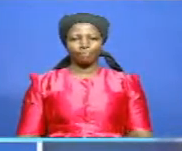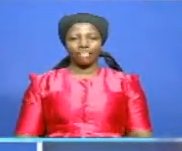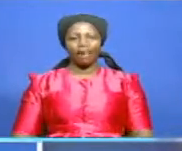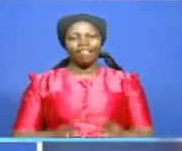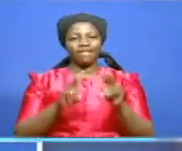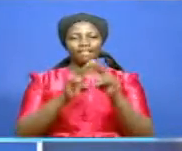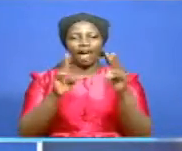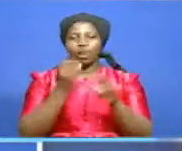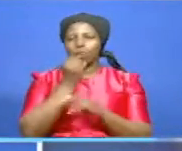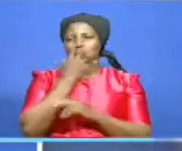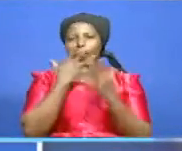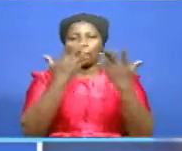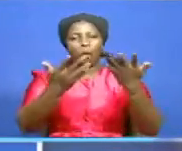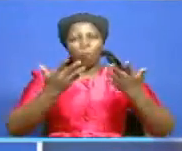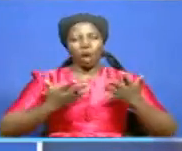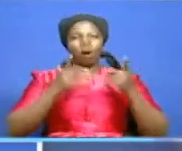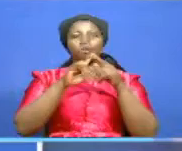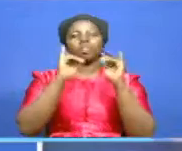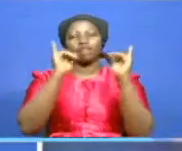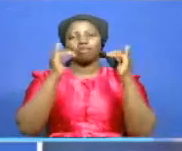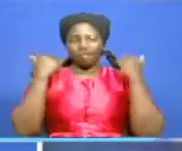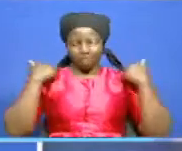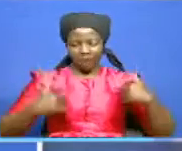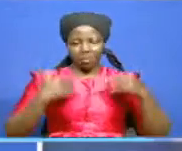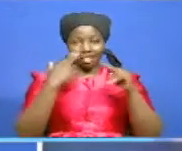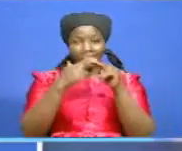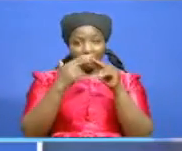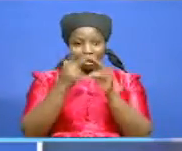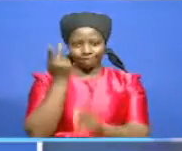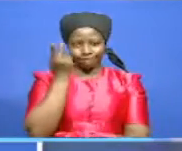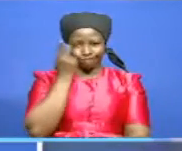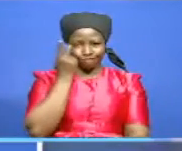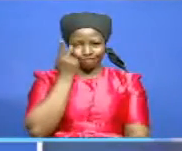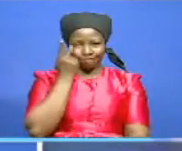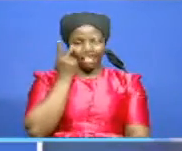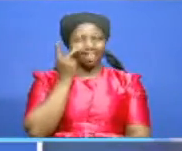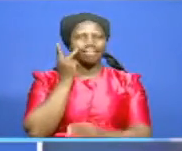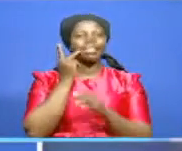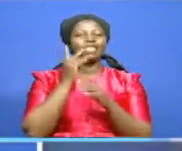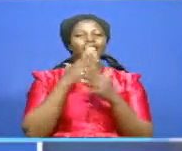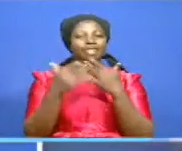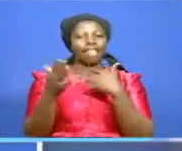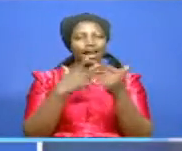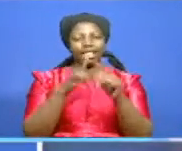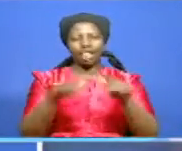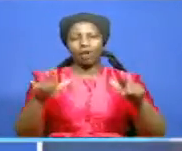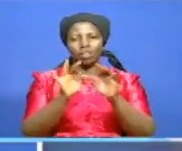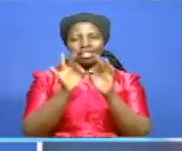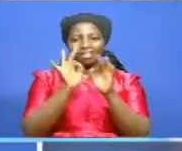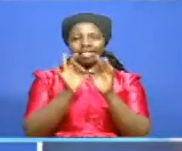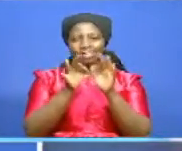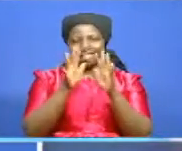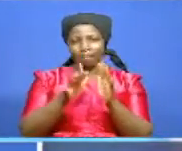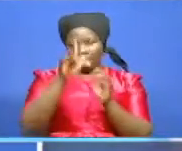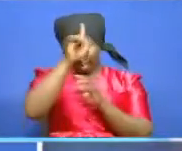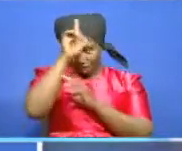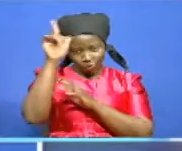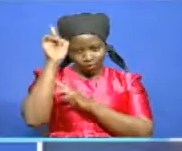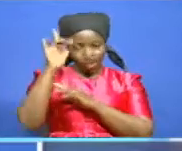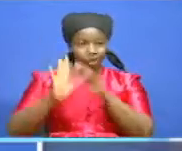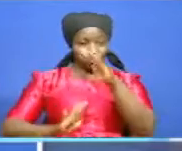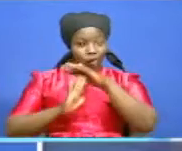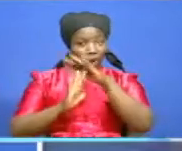A very warm welcome to the broadcast. My name is Purity Museo and Lucy Mwara is our sign language interpreter. Tonight, our